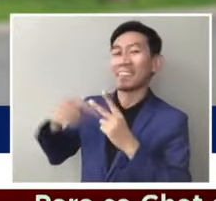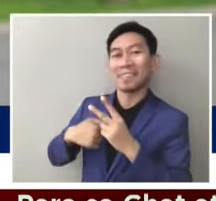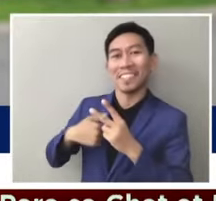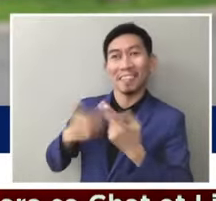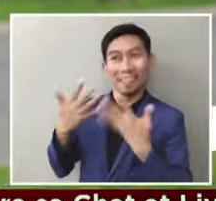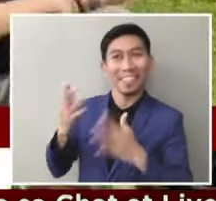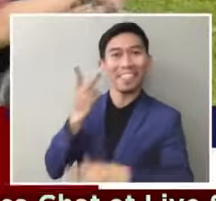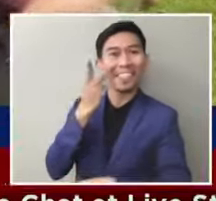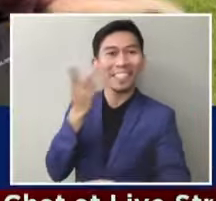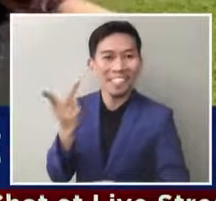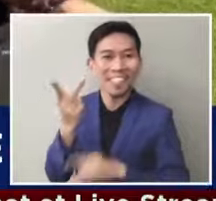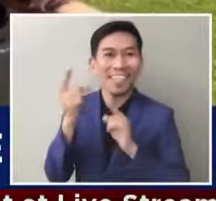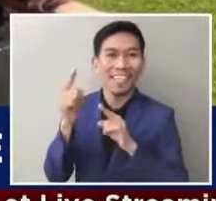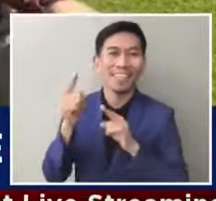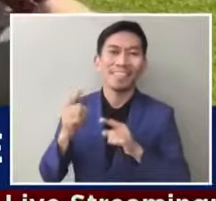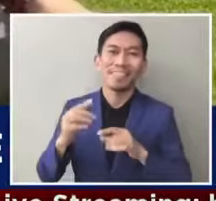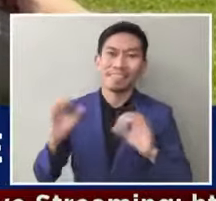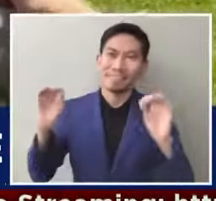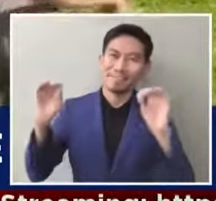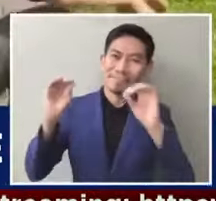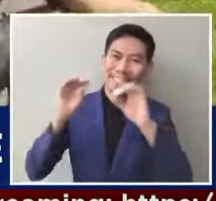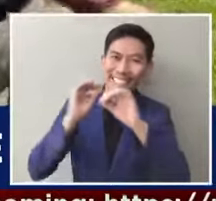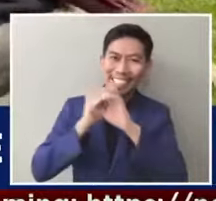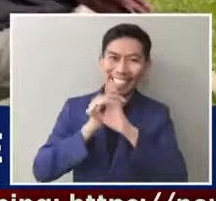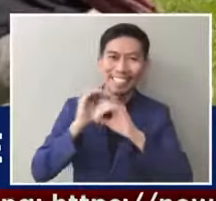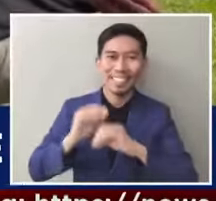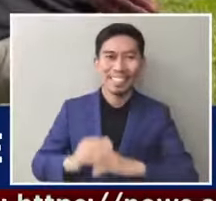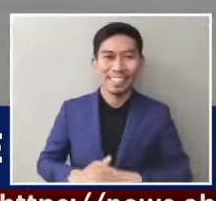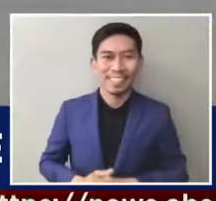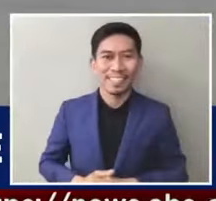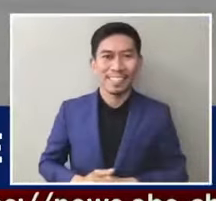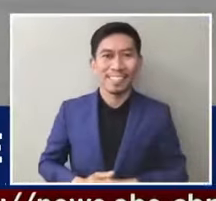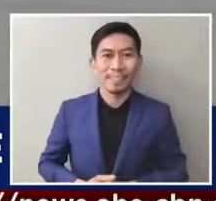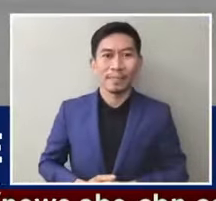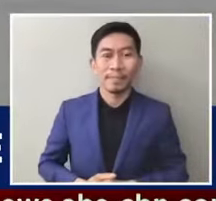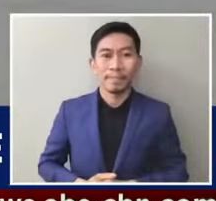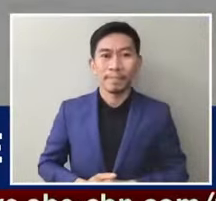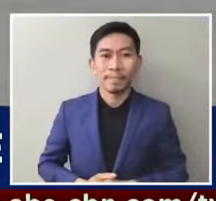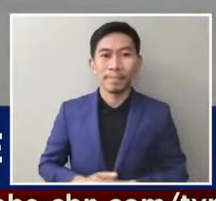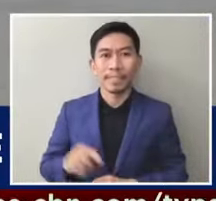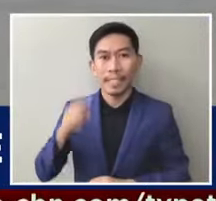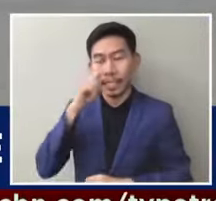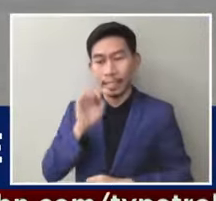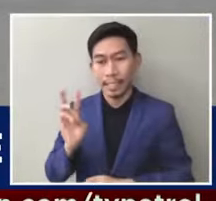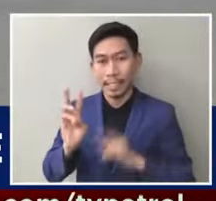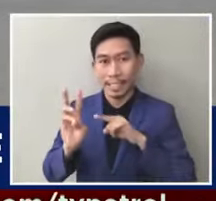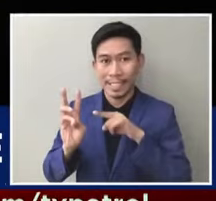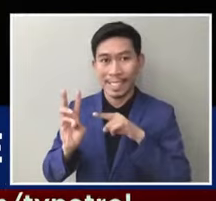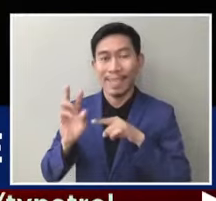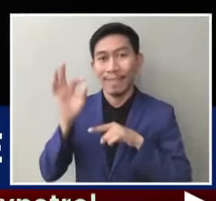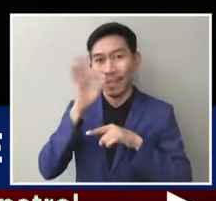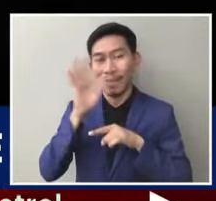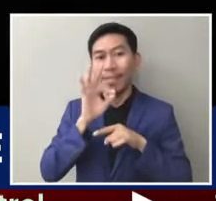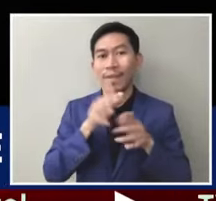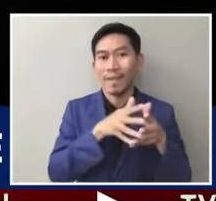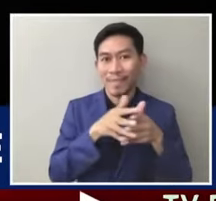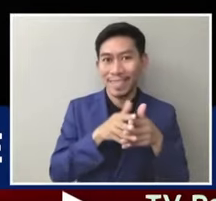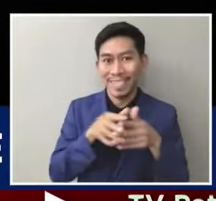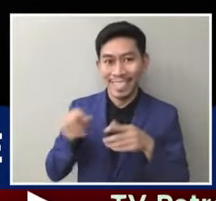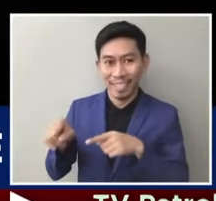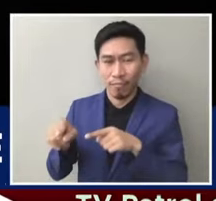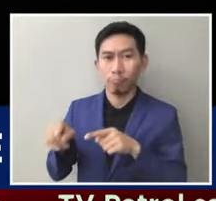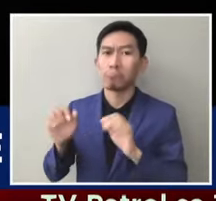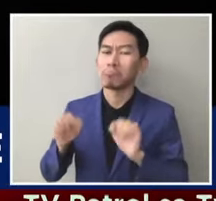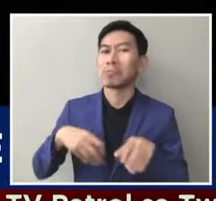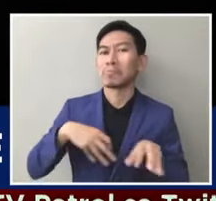So it's pretty nice. Ang 6 na taong gulang na Filipino-American na si Haru kaya nang